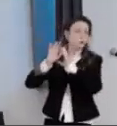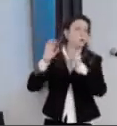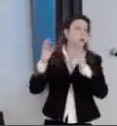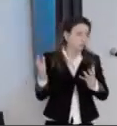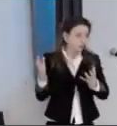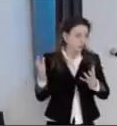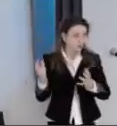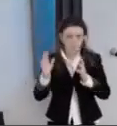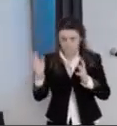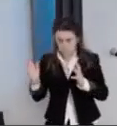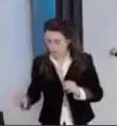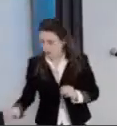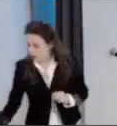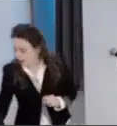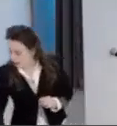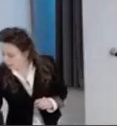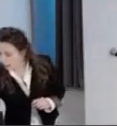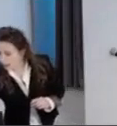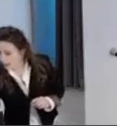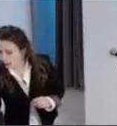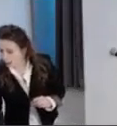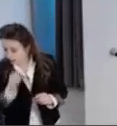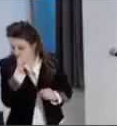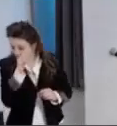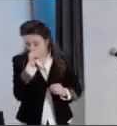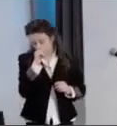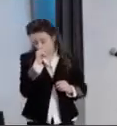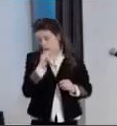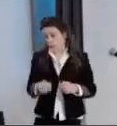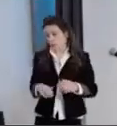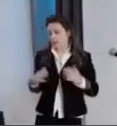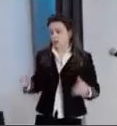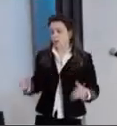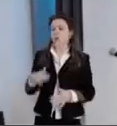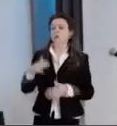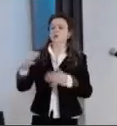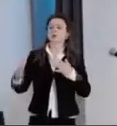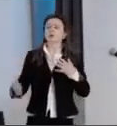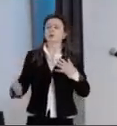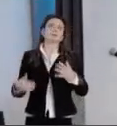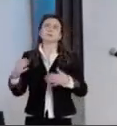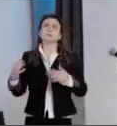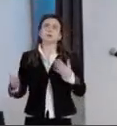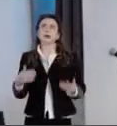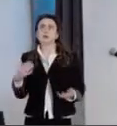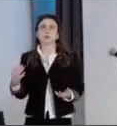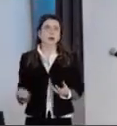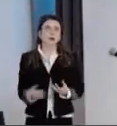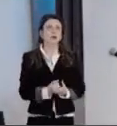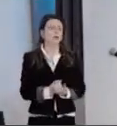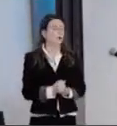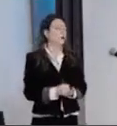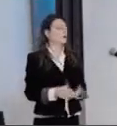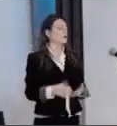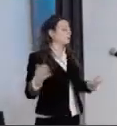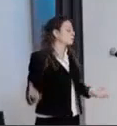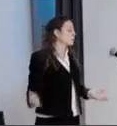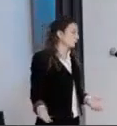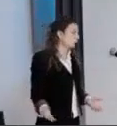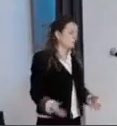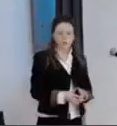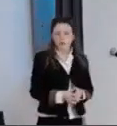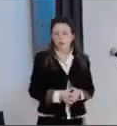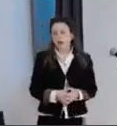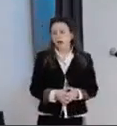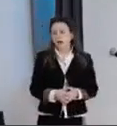around knowledge of natural kinds. About these, just I'm going to give you an example to provide some background about why these views